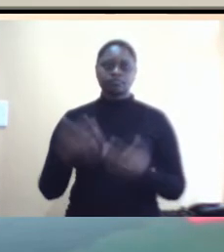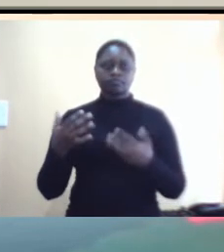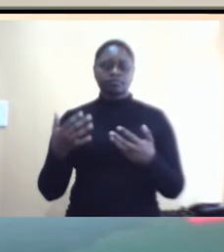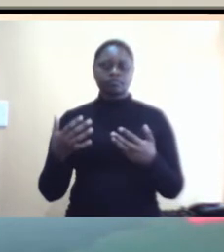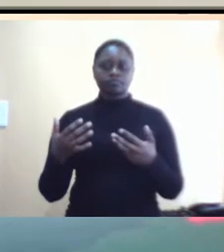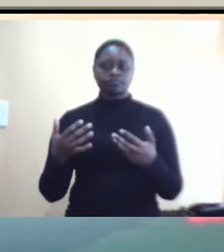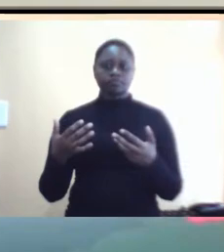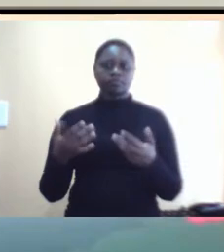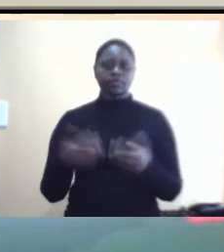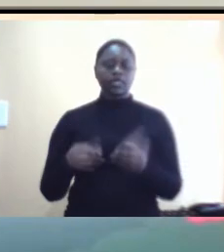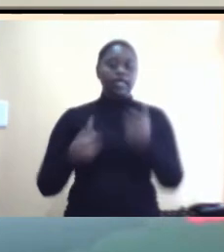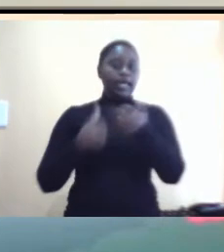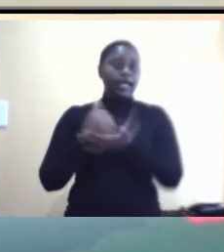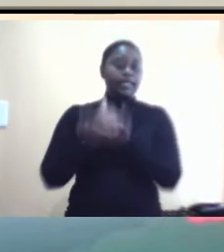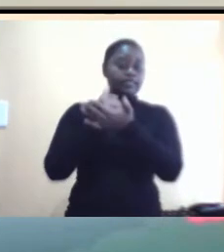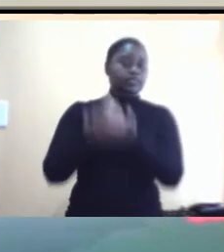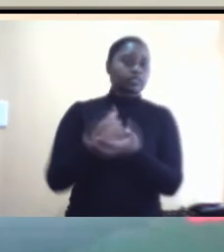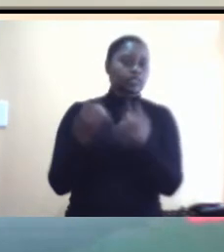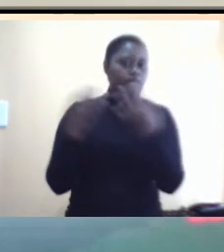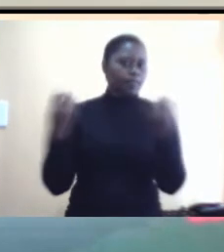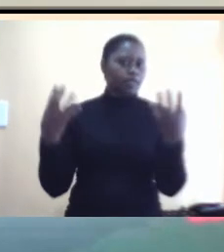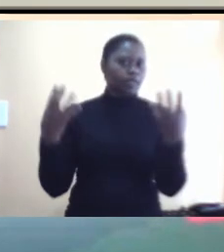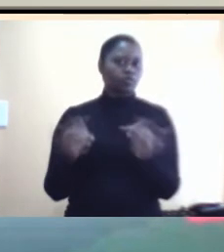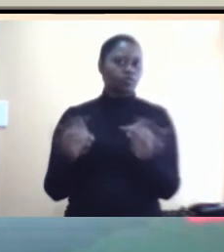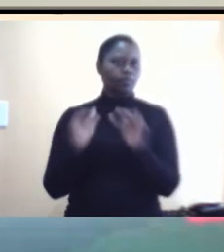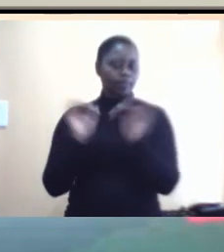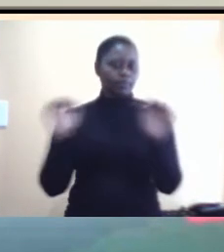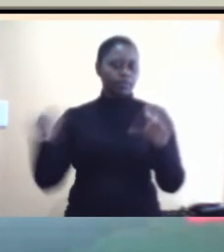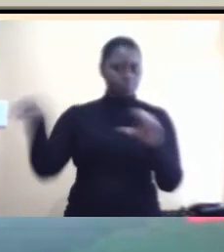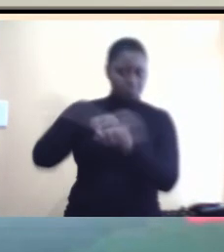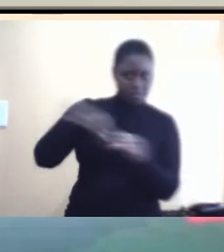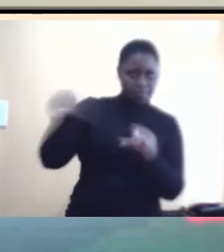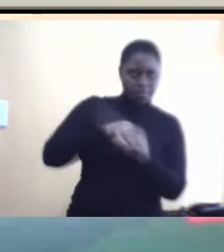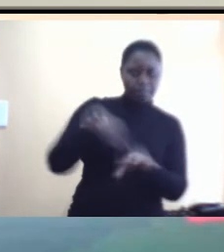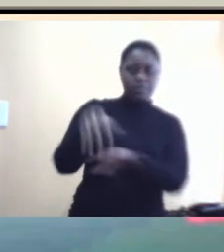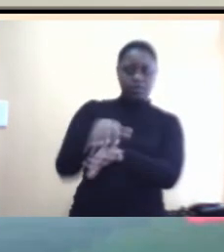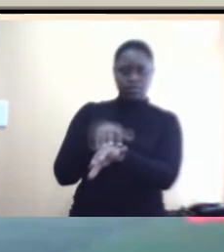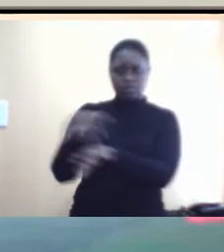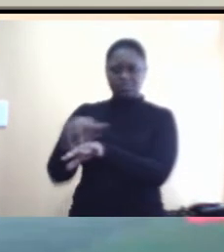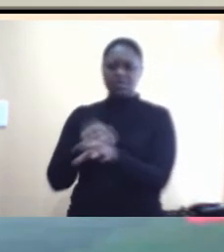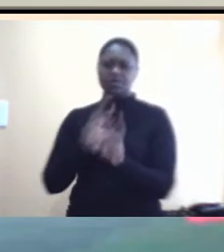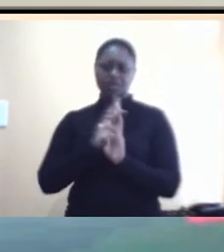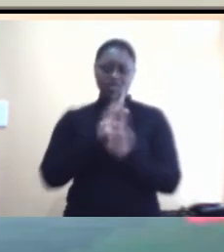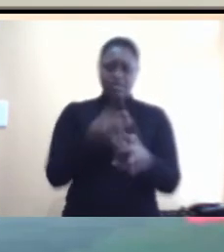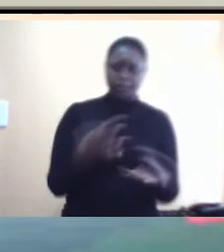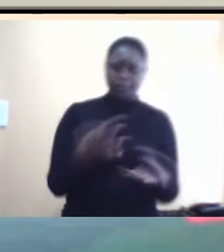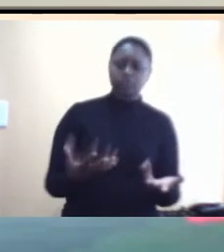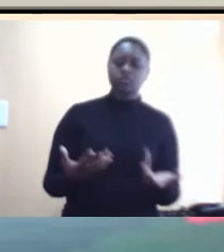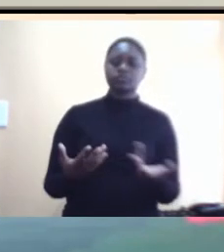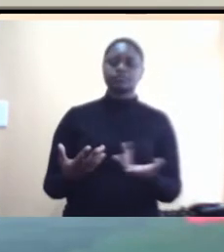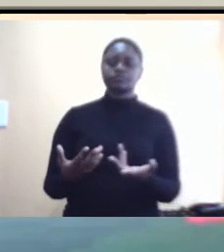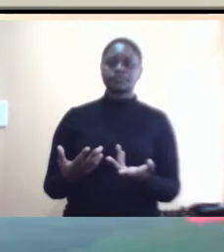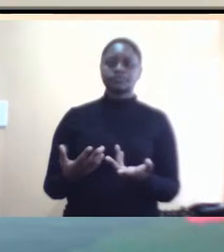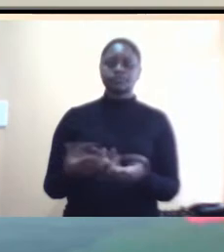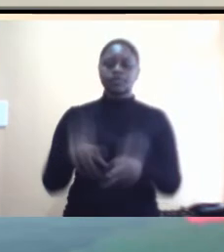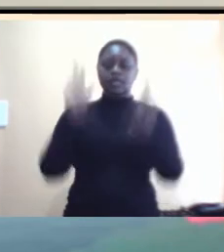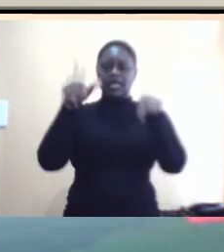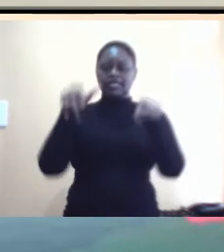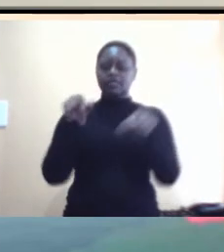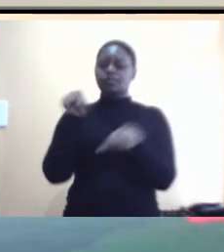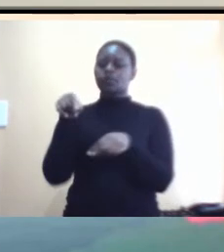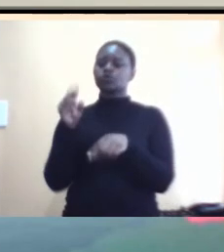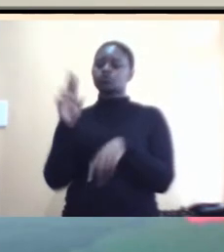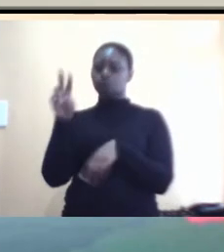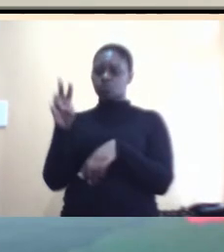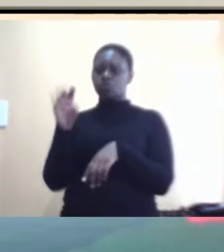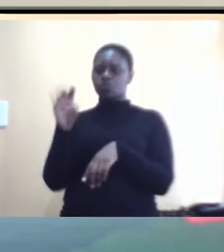embroidered by the assistance in the number of households involved in agriculture reported to be 18.2%